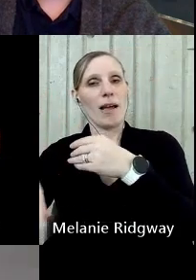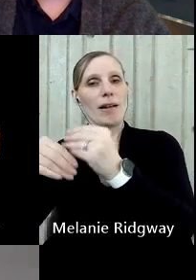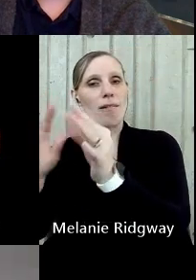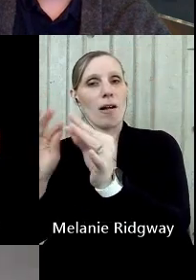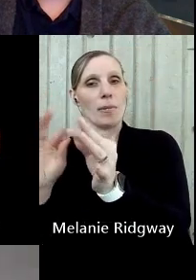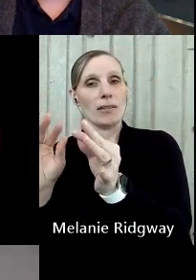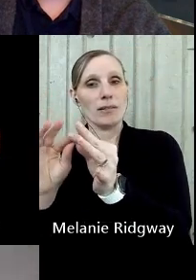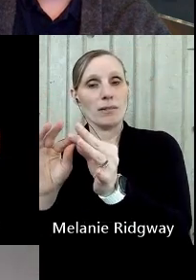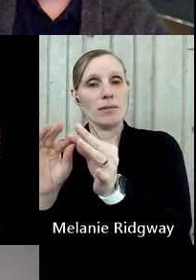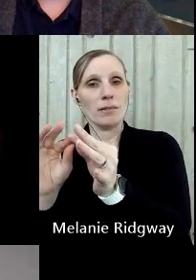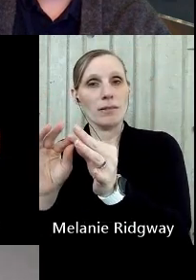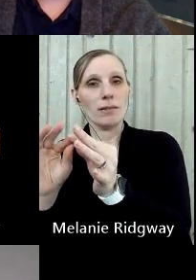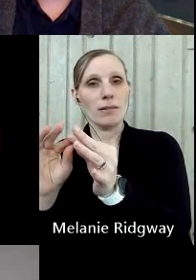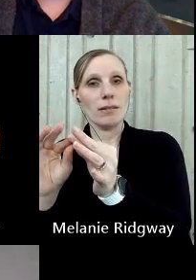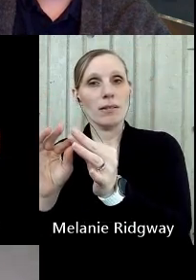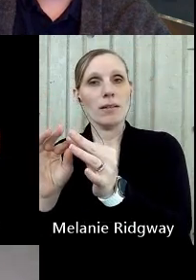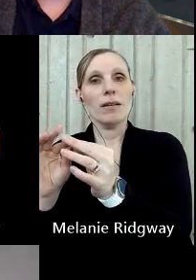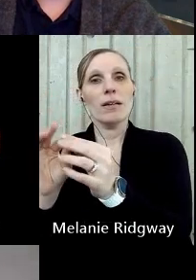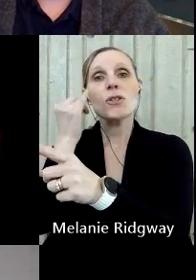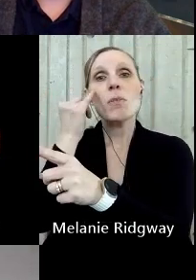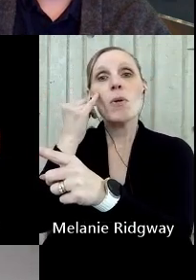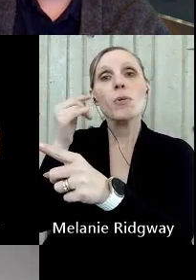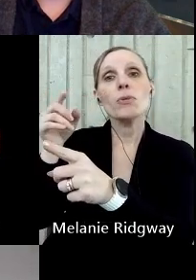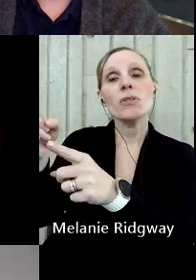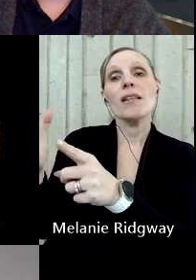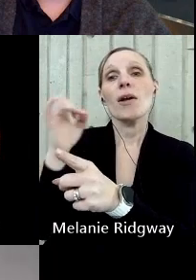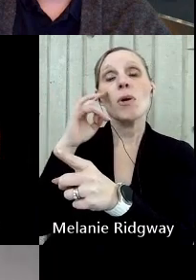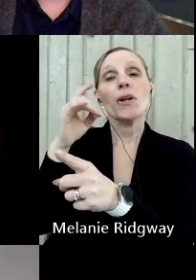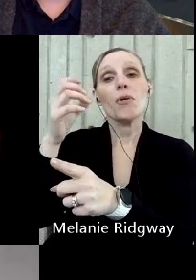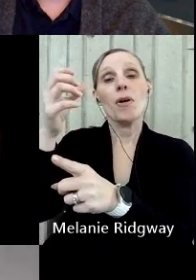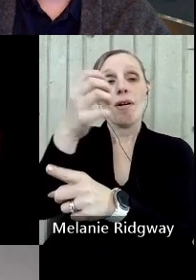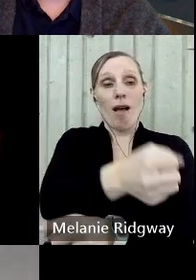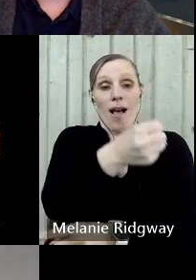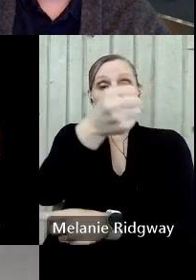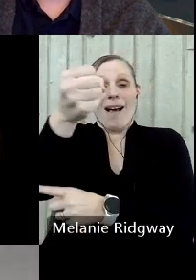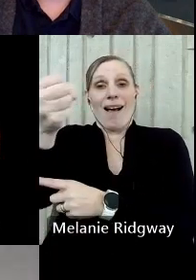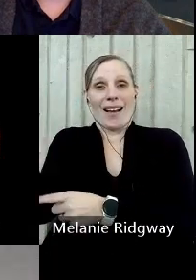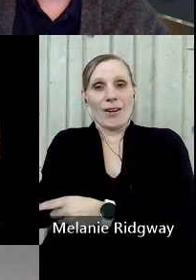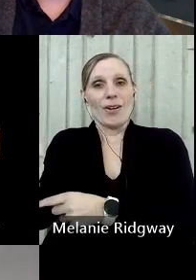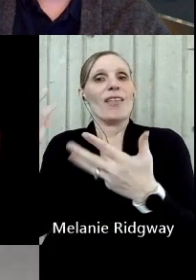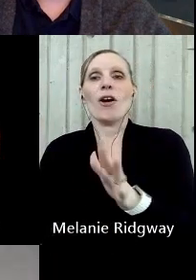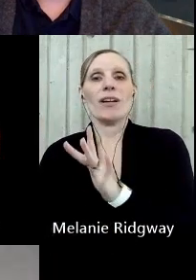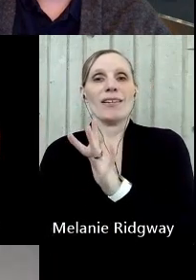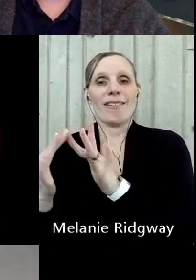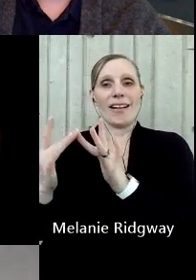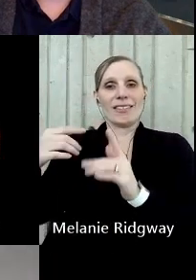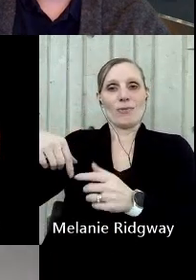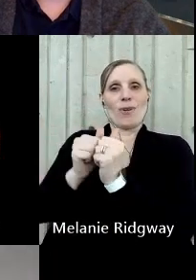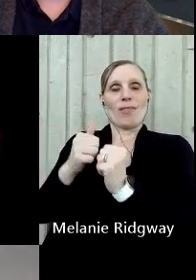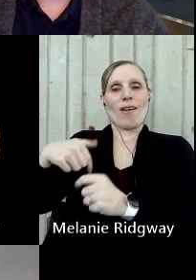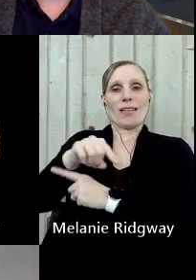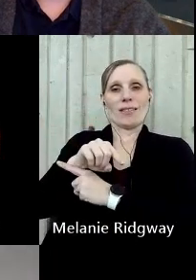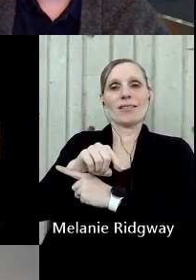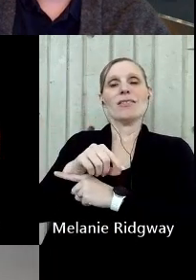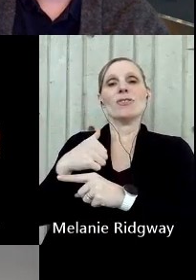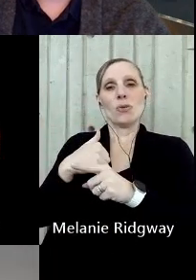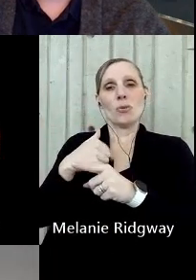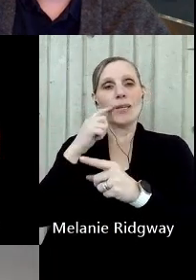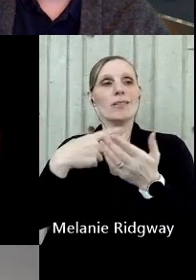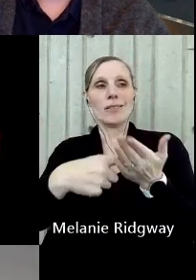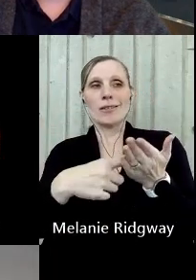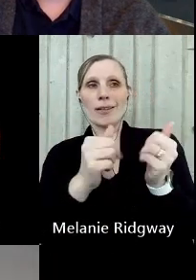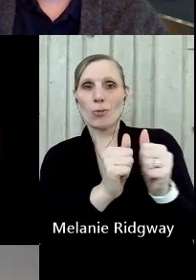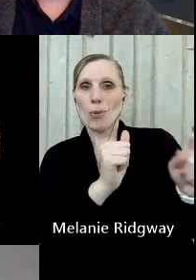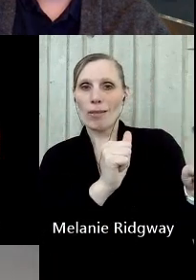we're looking to hire somebody for this position, they've come through us so we can look at the applicants and have conversations with